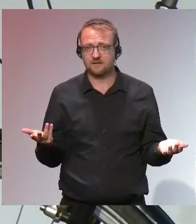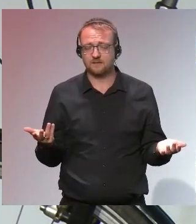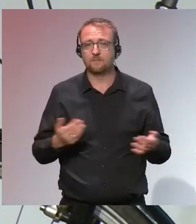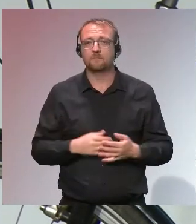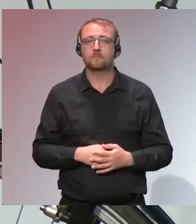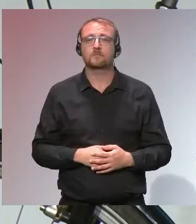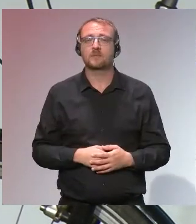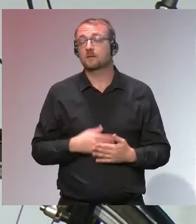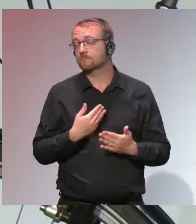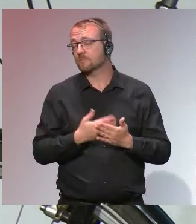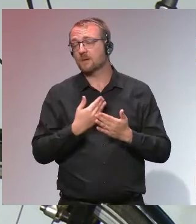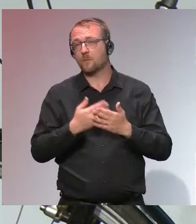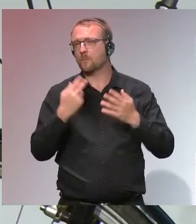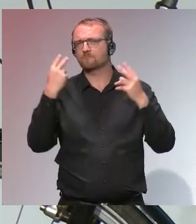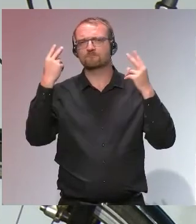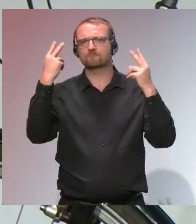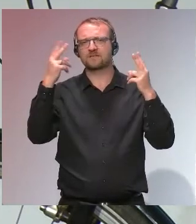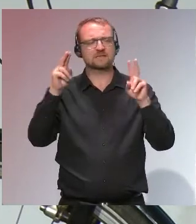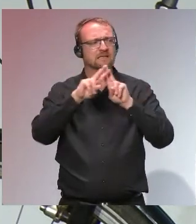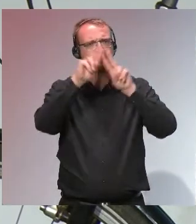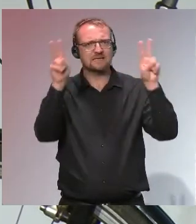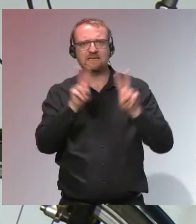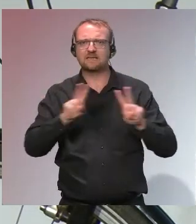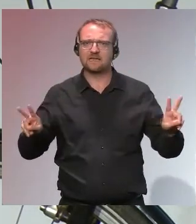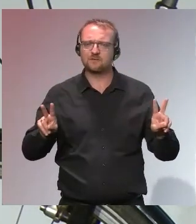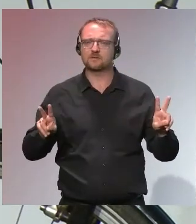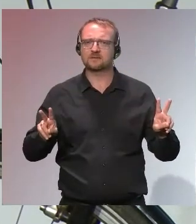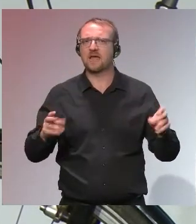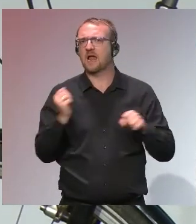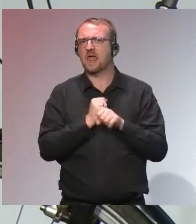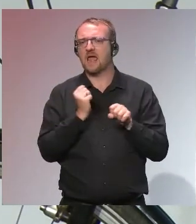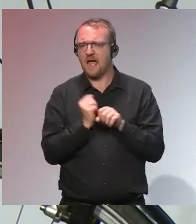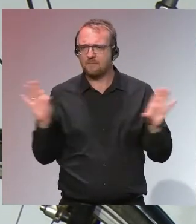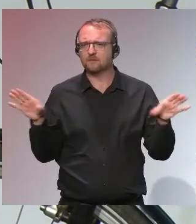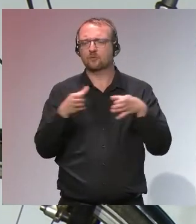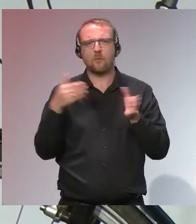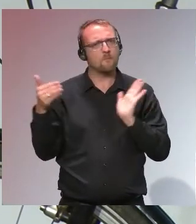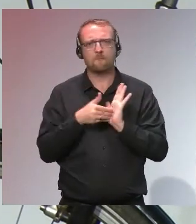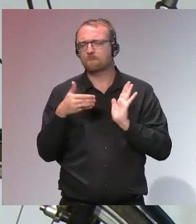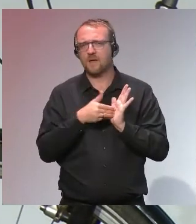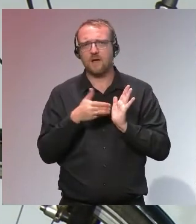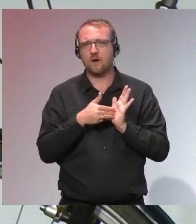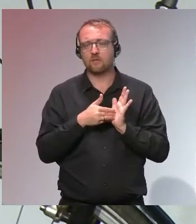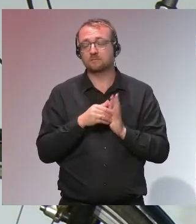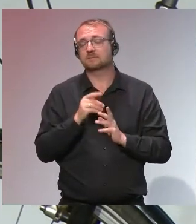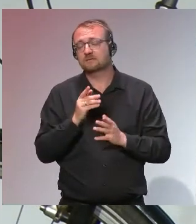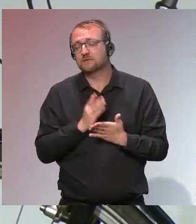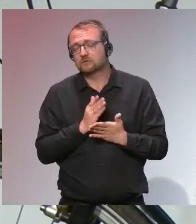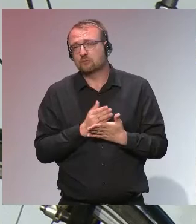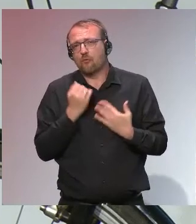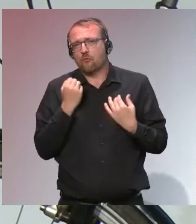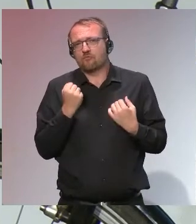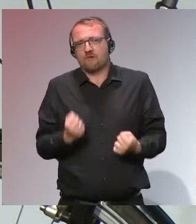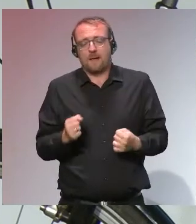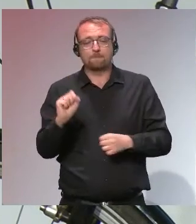international working groups, which is also good to connect with. But I think, and it's really difficult, I must say, it's really difficult because the health sector, we don't have a very loud